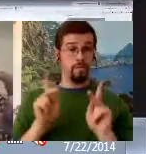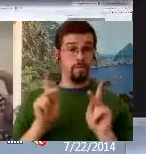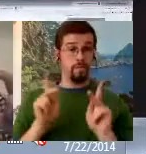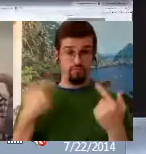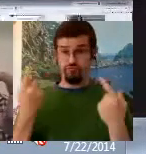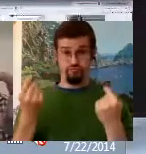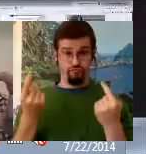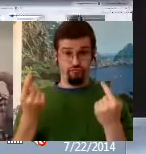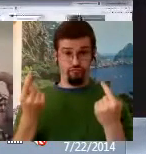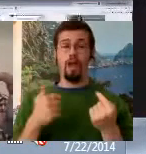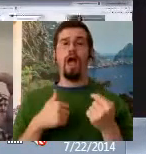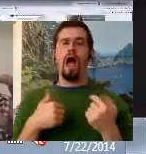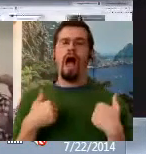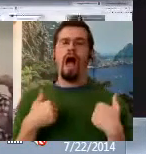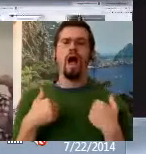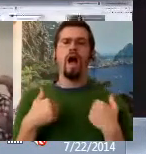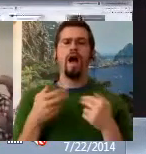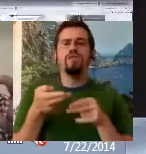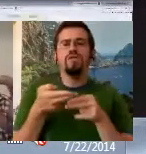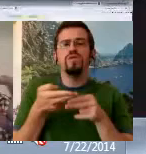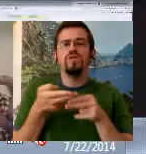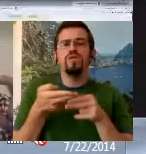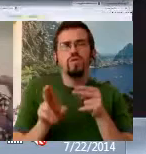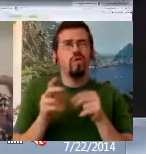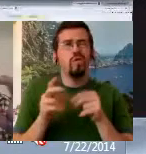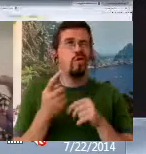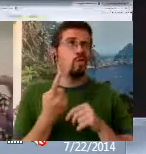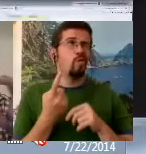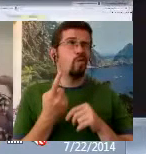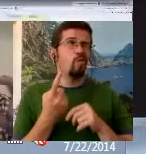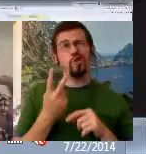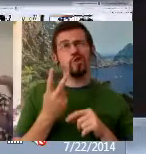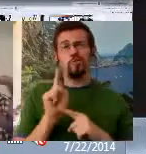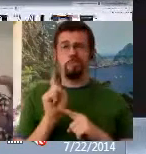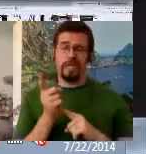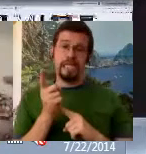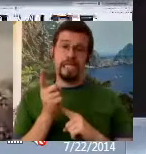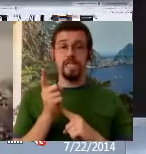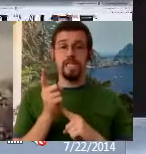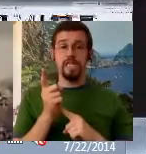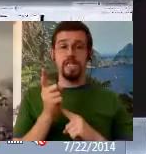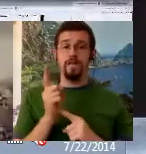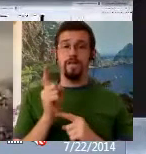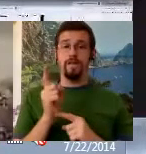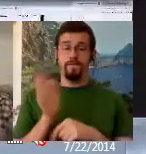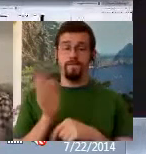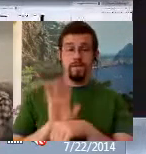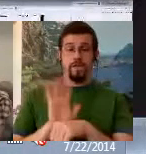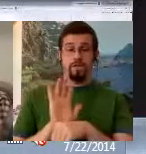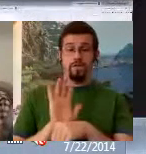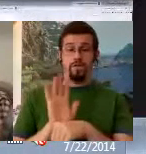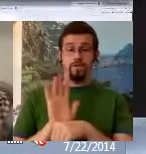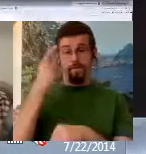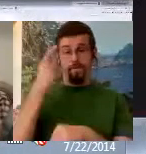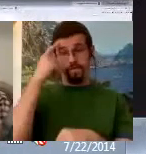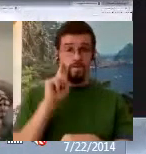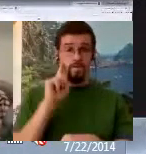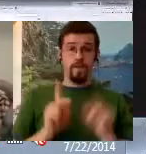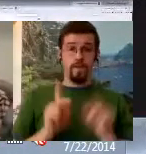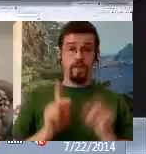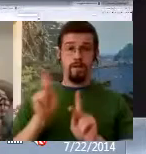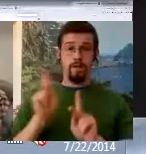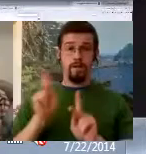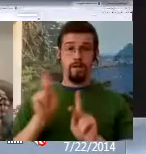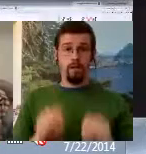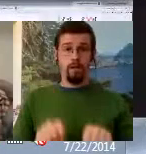very short, I think 1 to 2 minutes video for the deaf people to so